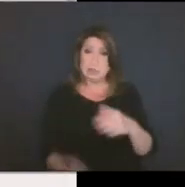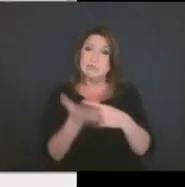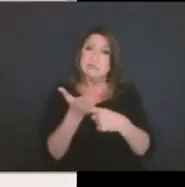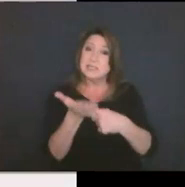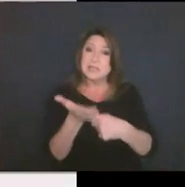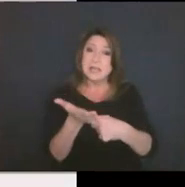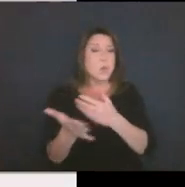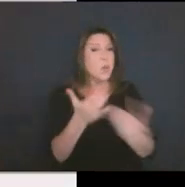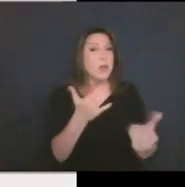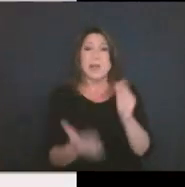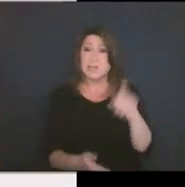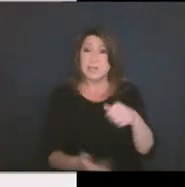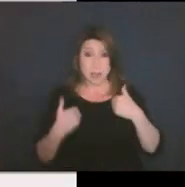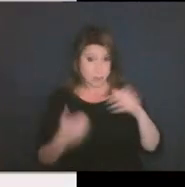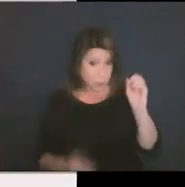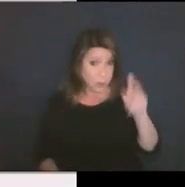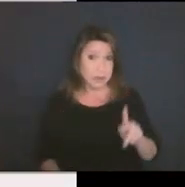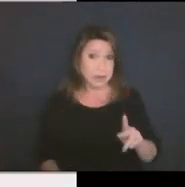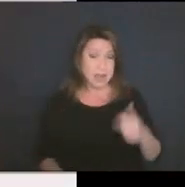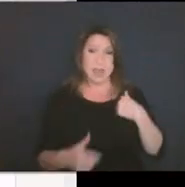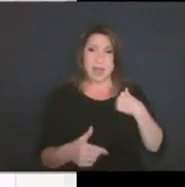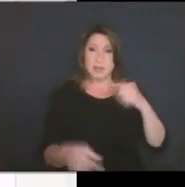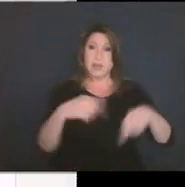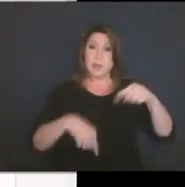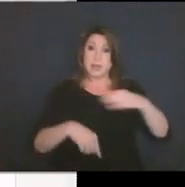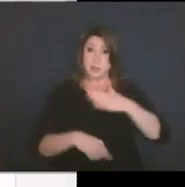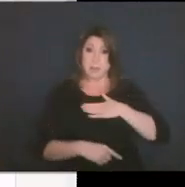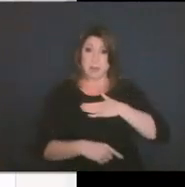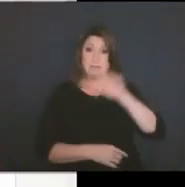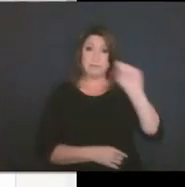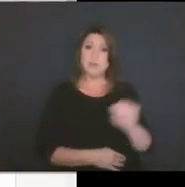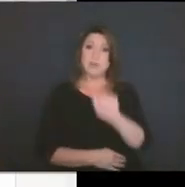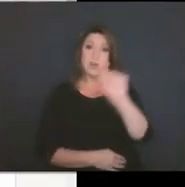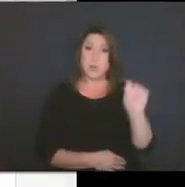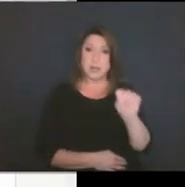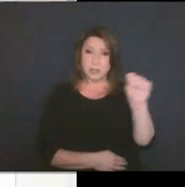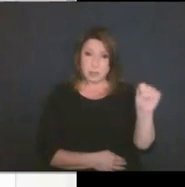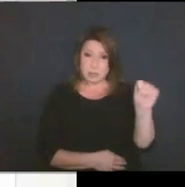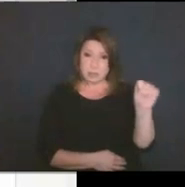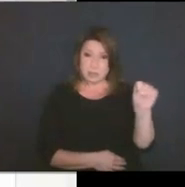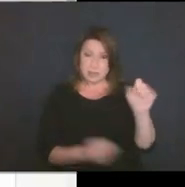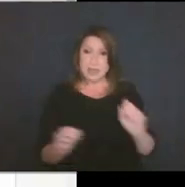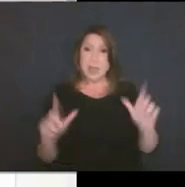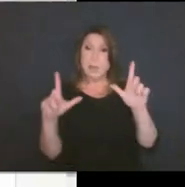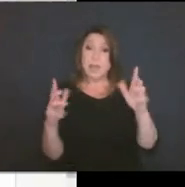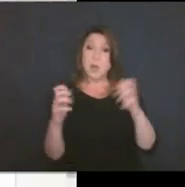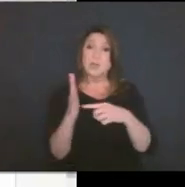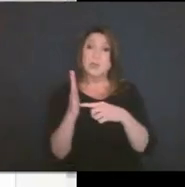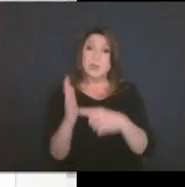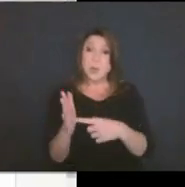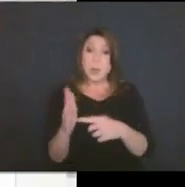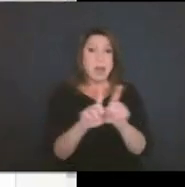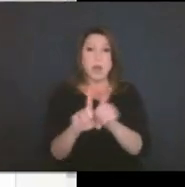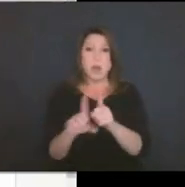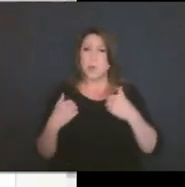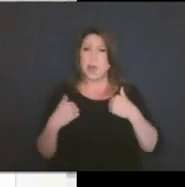these needs. Okay, so I'm going to go back to my Schoology page here now, and I want to show you that I also have all